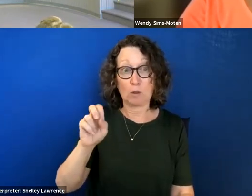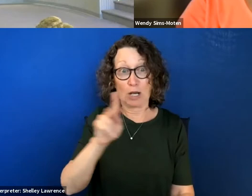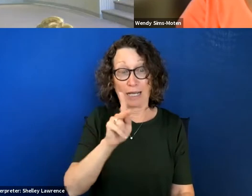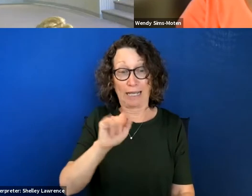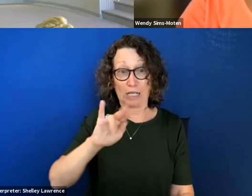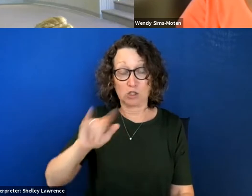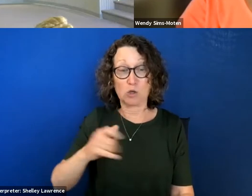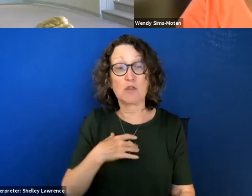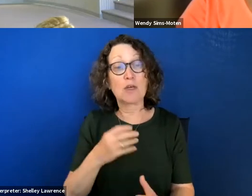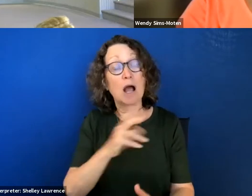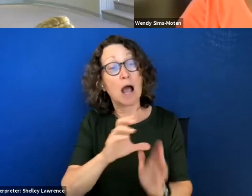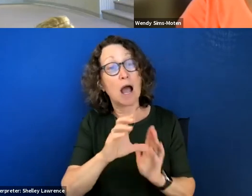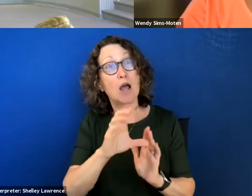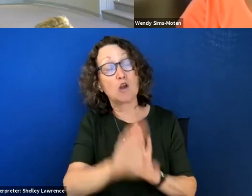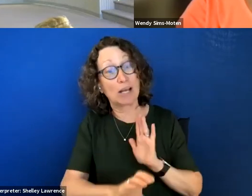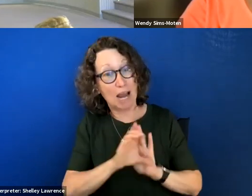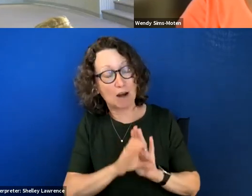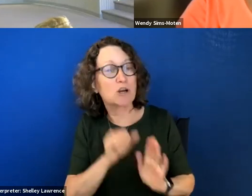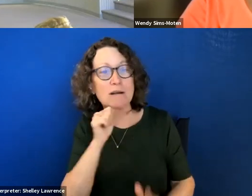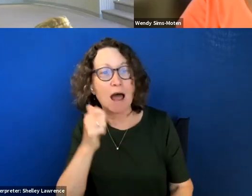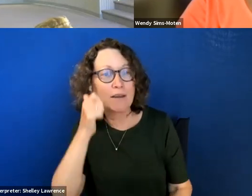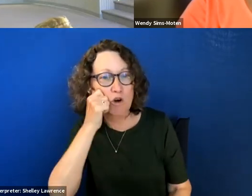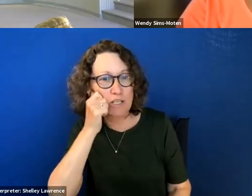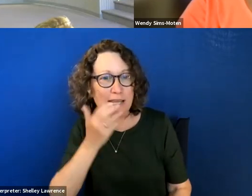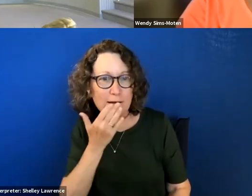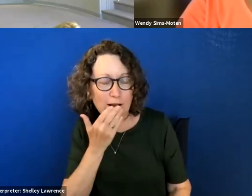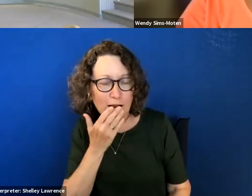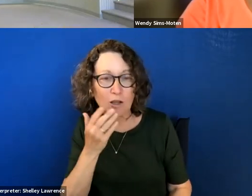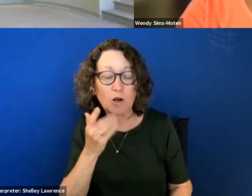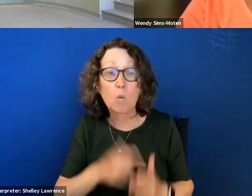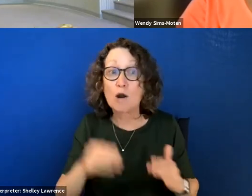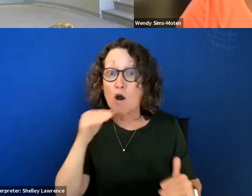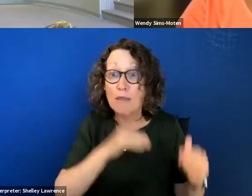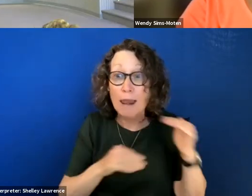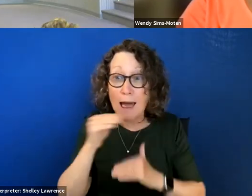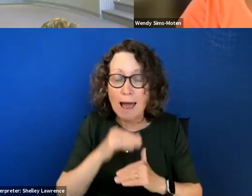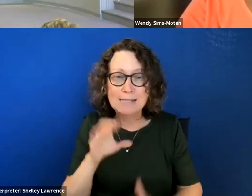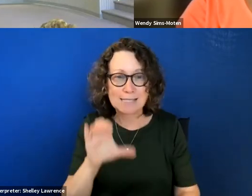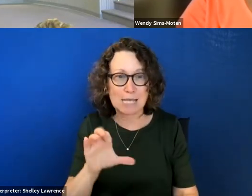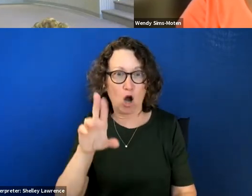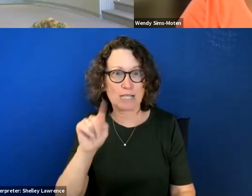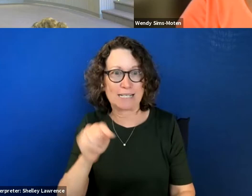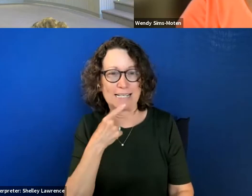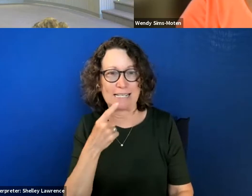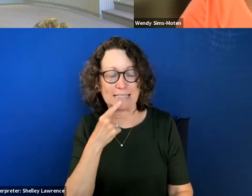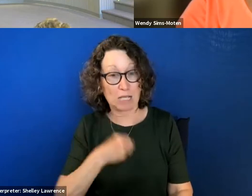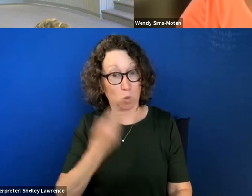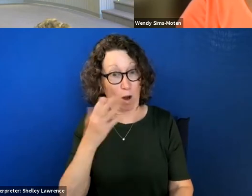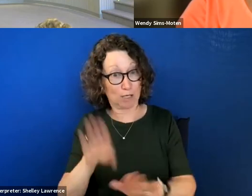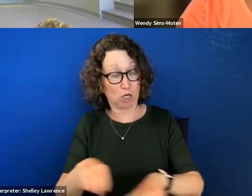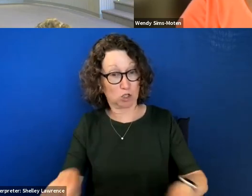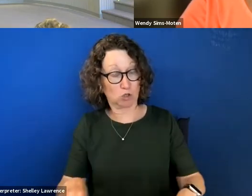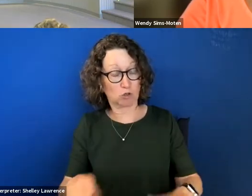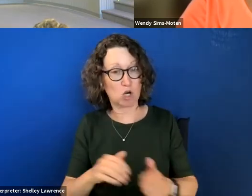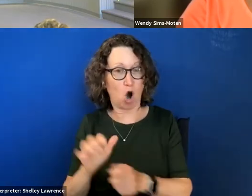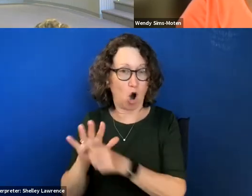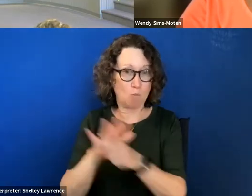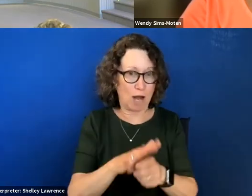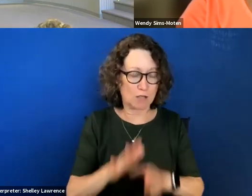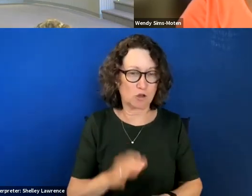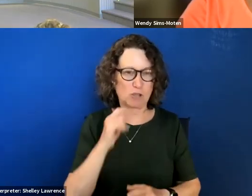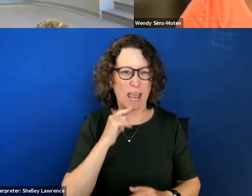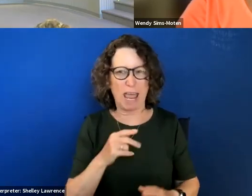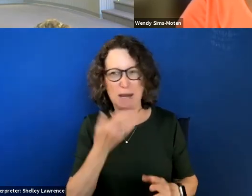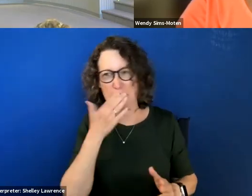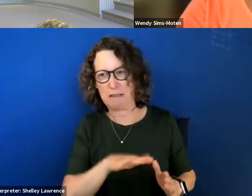of your character, not the color of your skin. What are the lies? CRT says white children are oppressors and